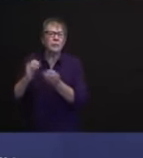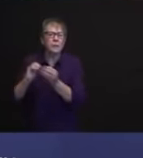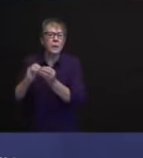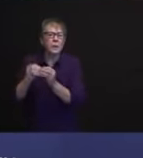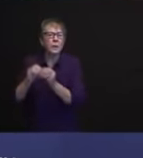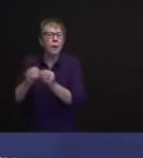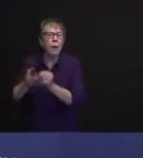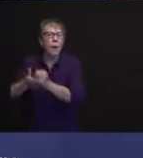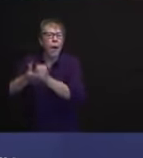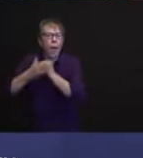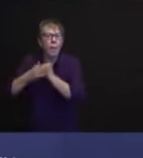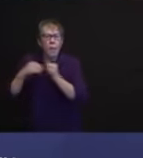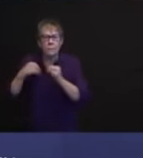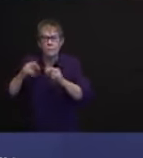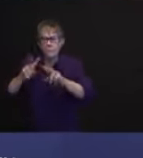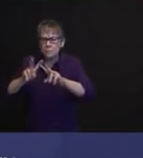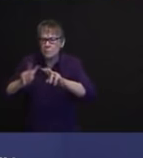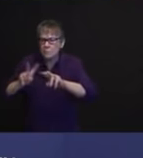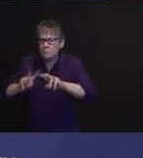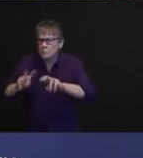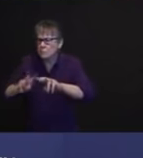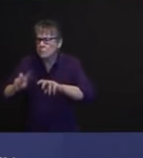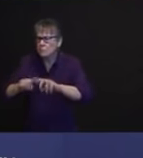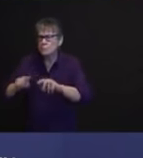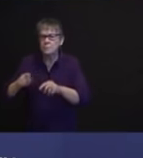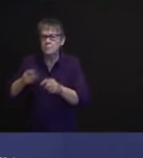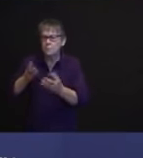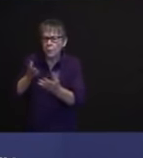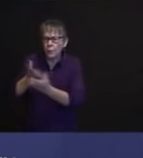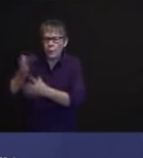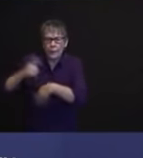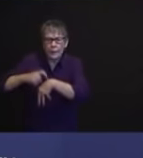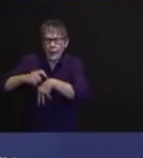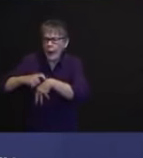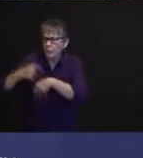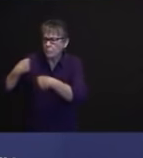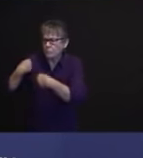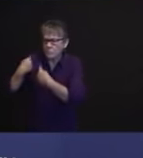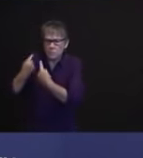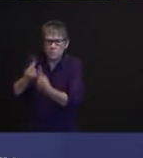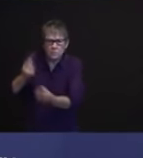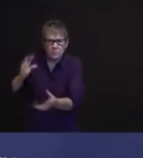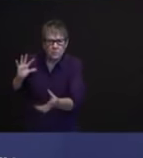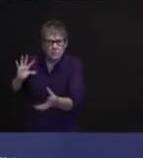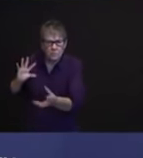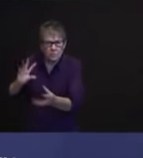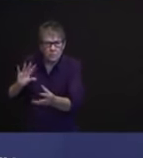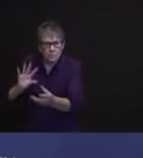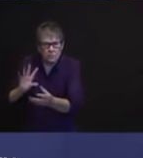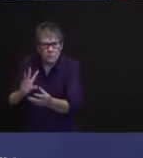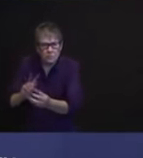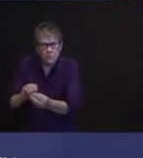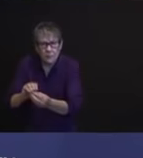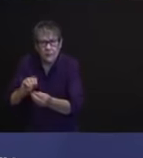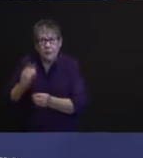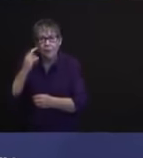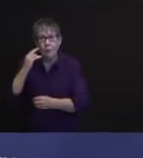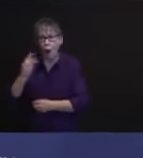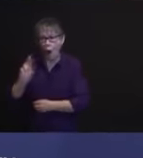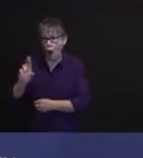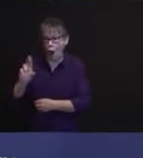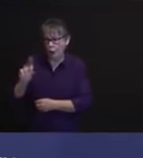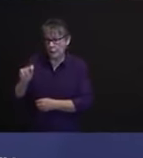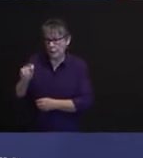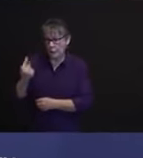out for over time. So if the rate of transmission is 1 for a long enough period of time, the cases will remain exactly the same. If that number is